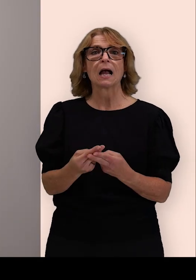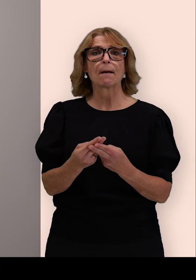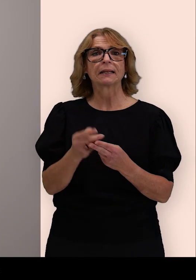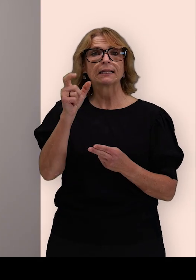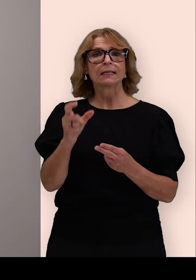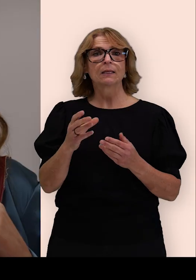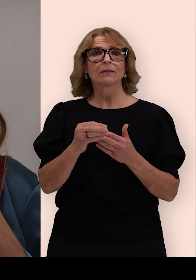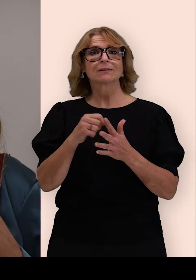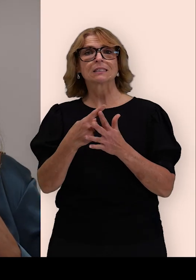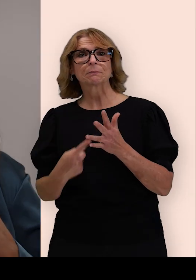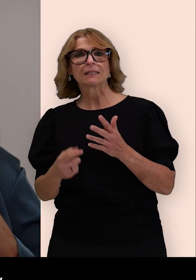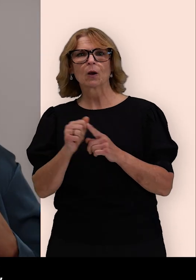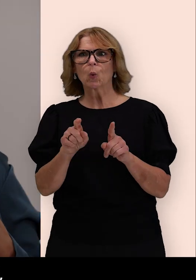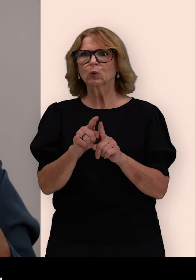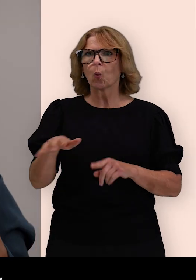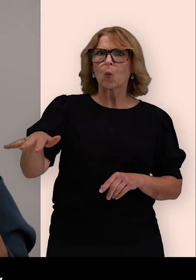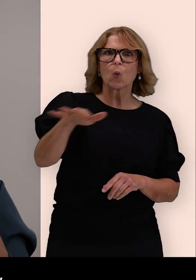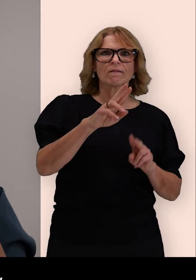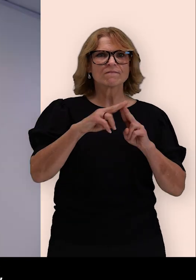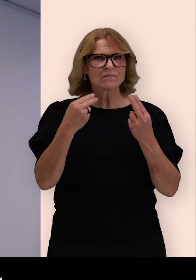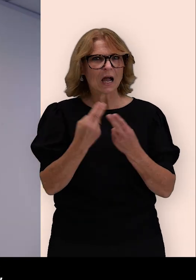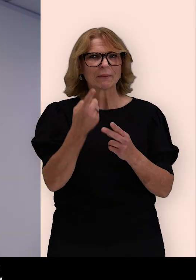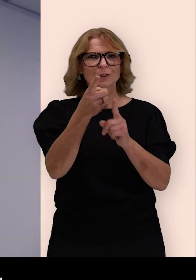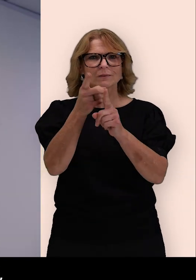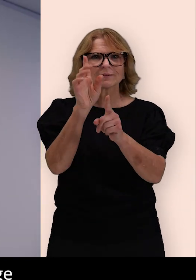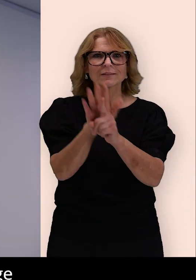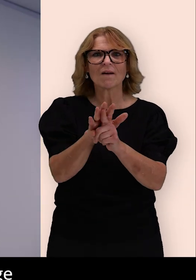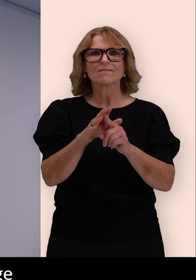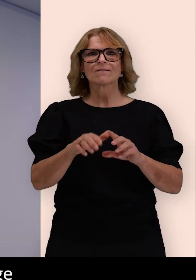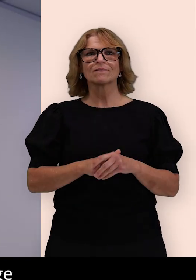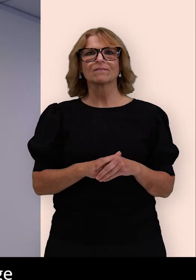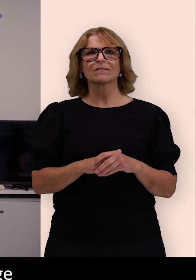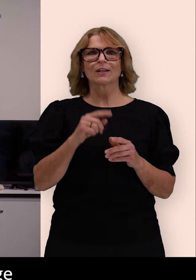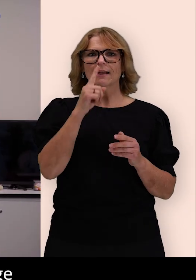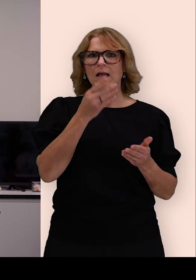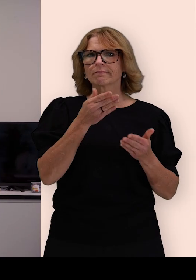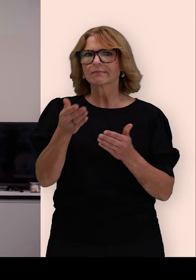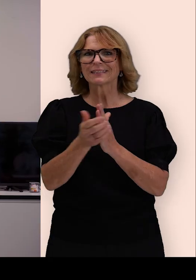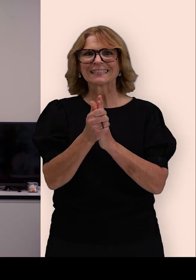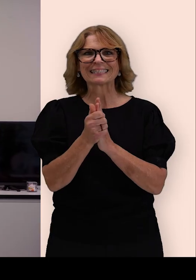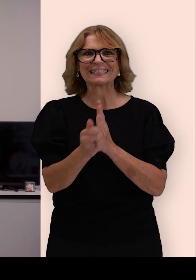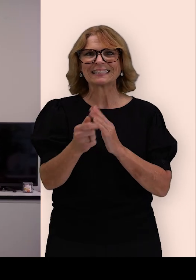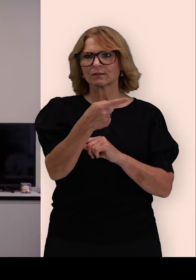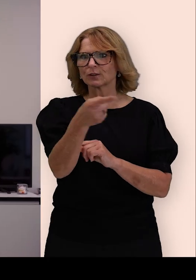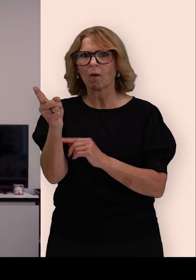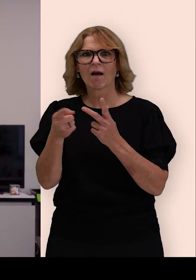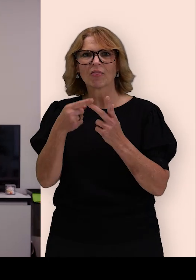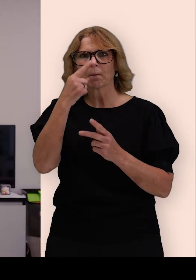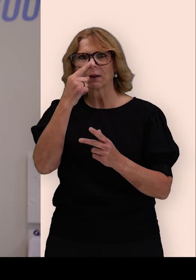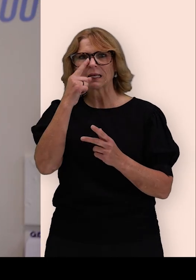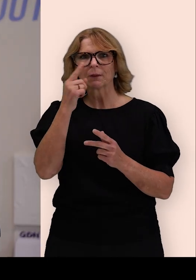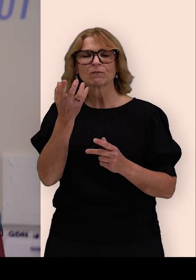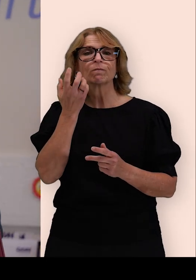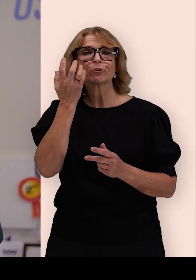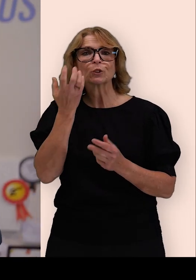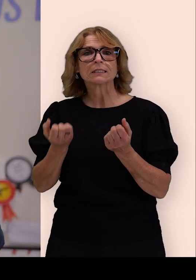your family member with disability and for your whole family and yourself, because you can pass on your knowledge and skills to those people who are